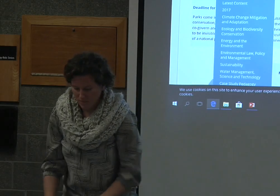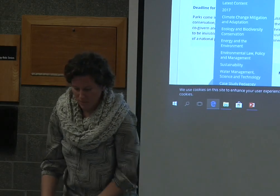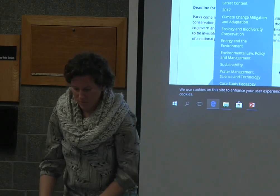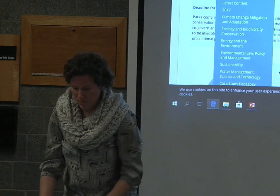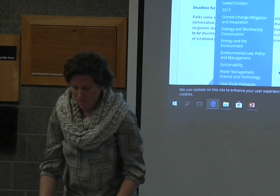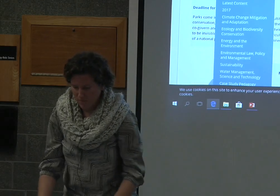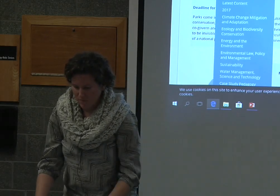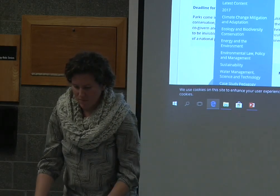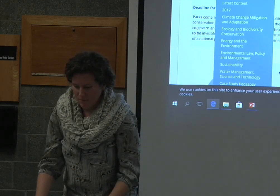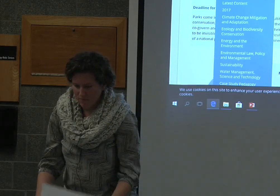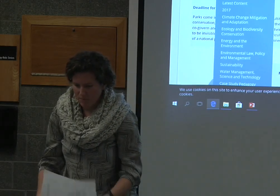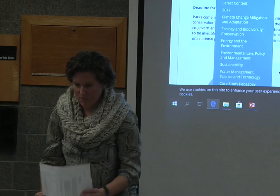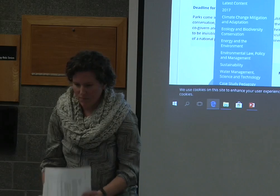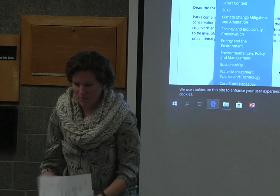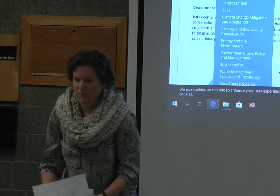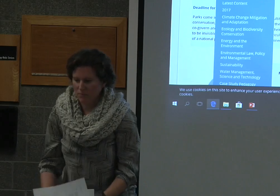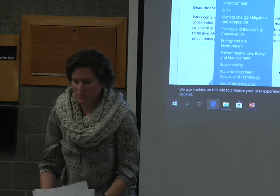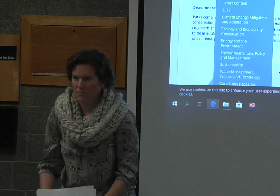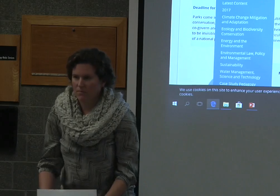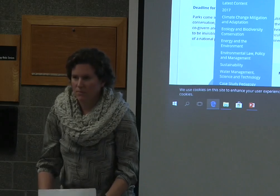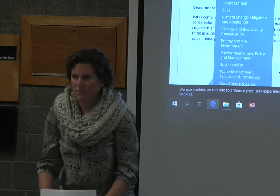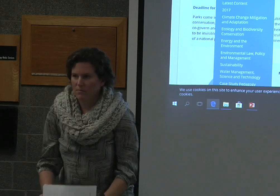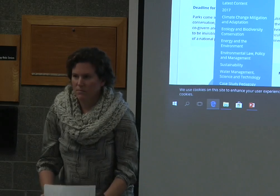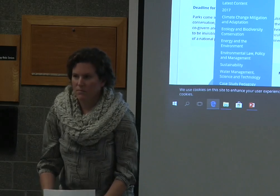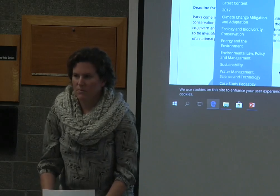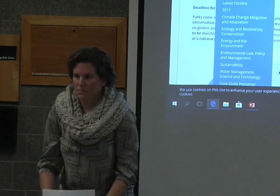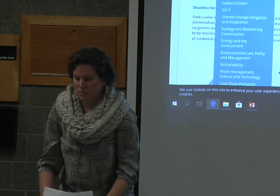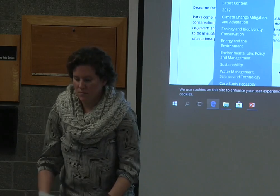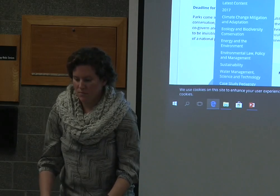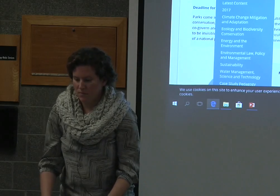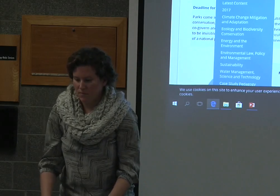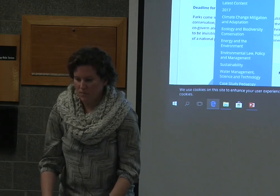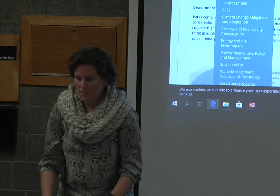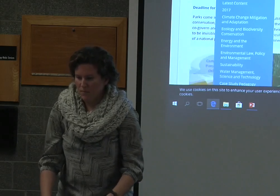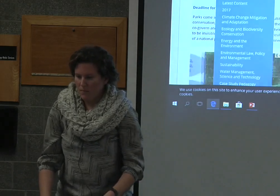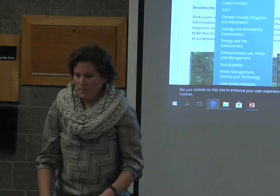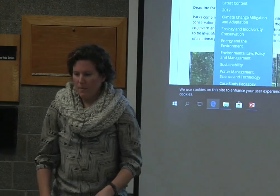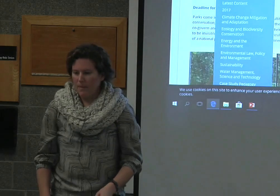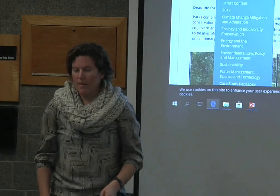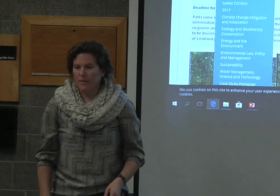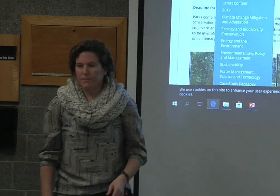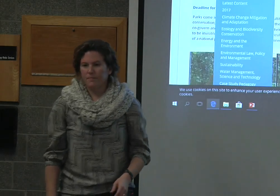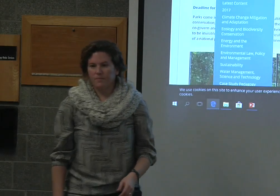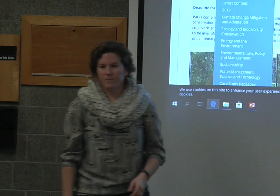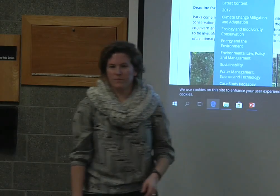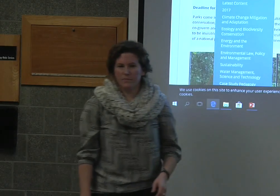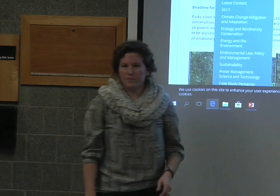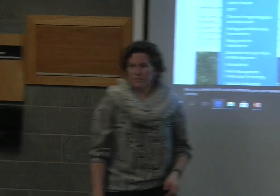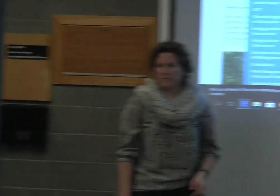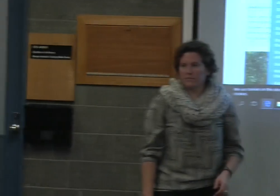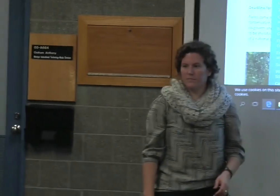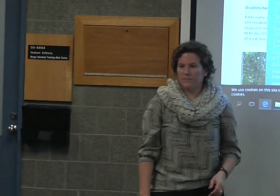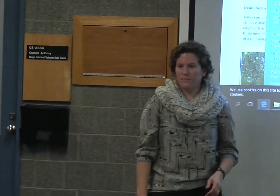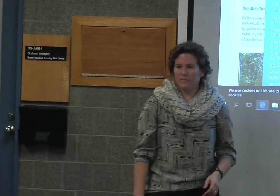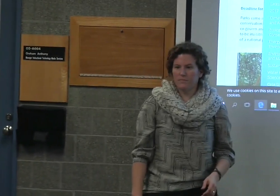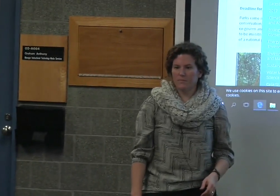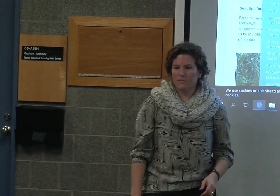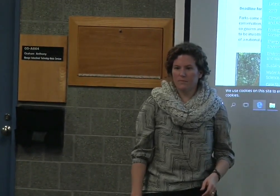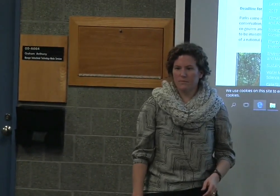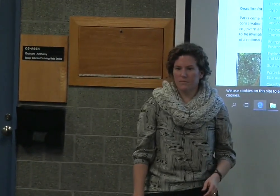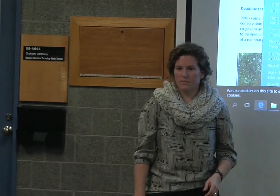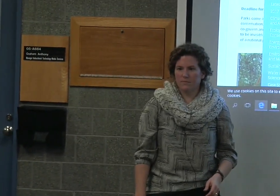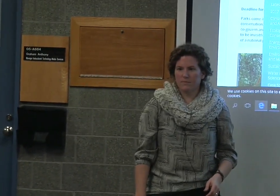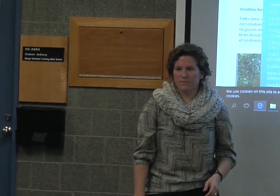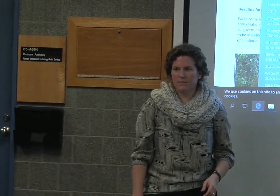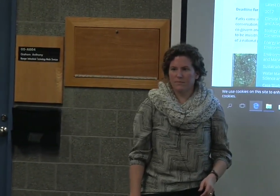kindly agreed to hang out for questions. So if you need to go, feel free to do so. And thank you for coming,